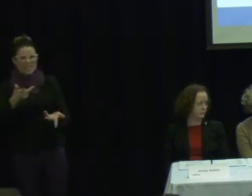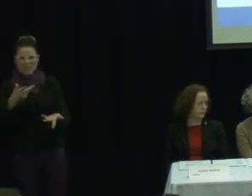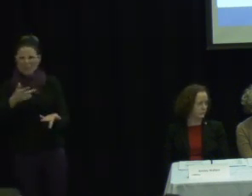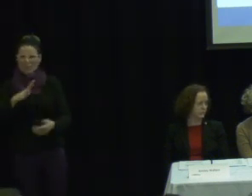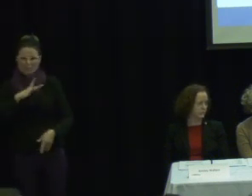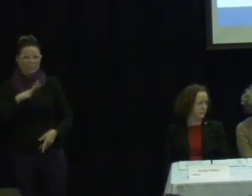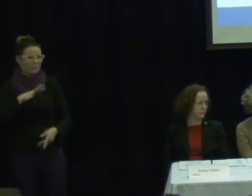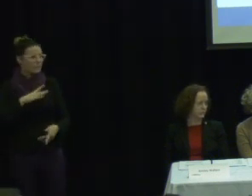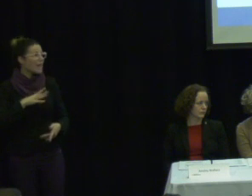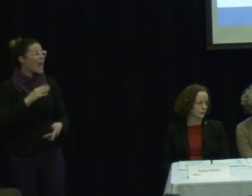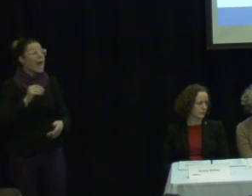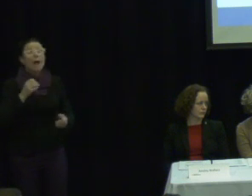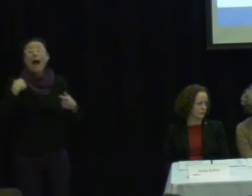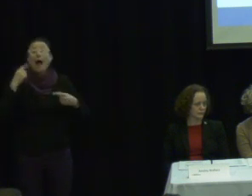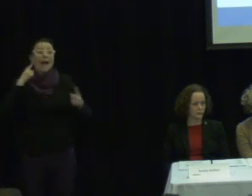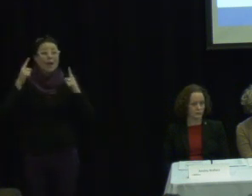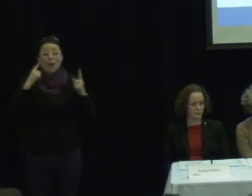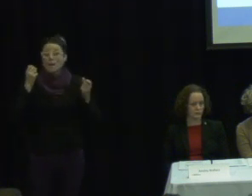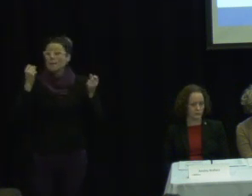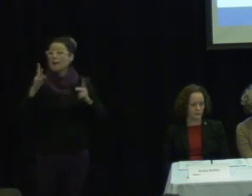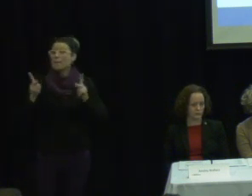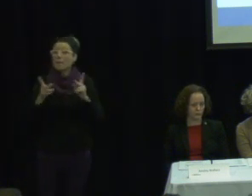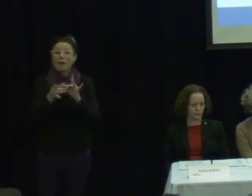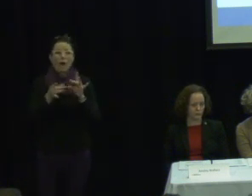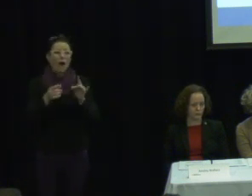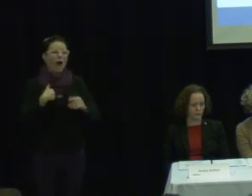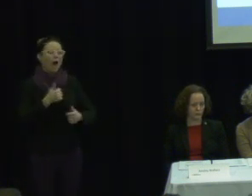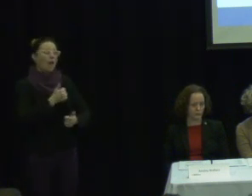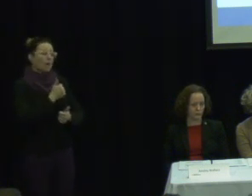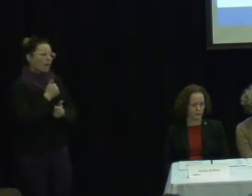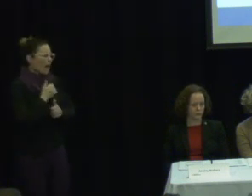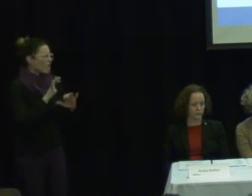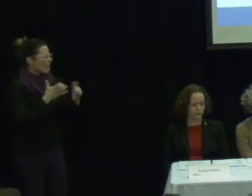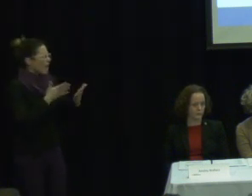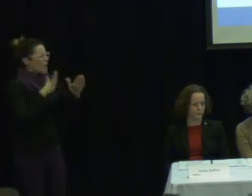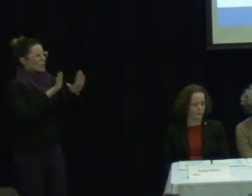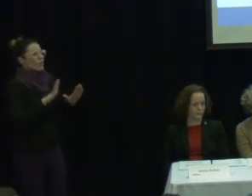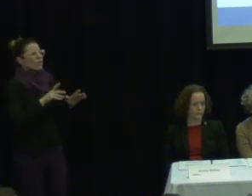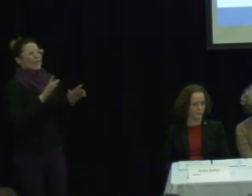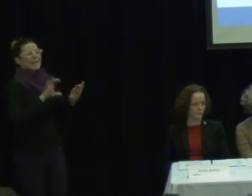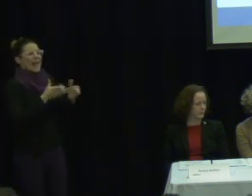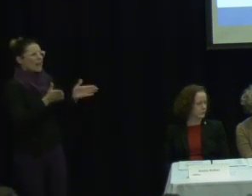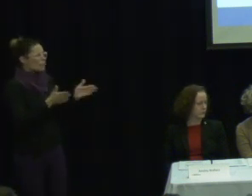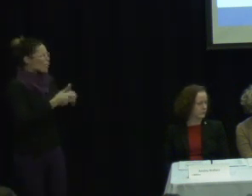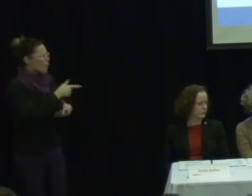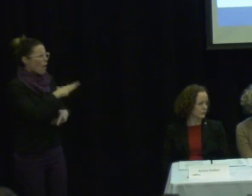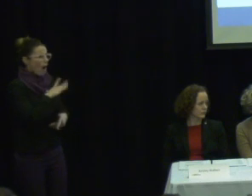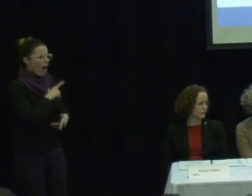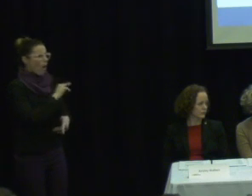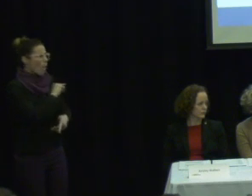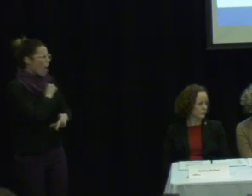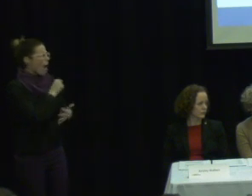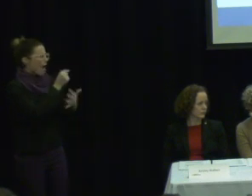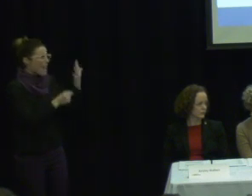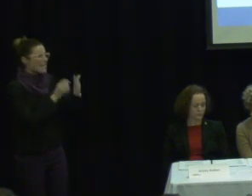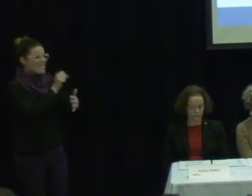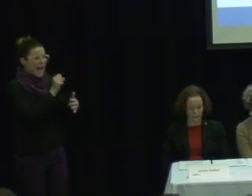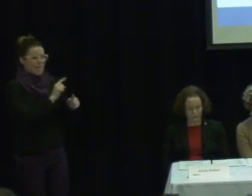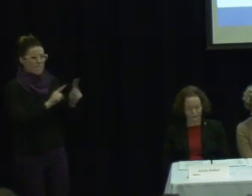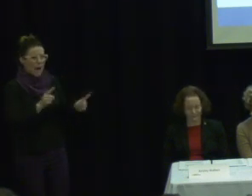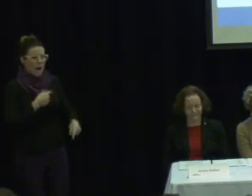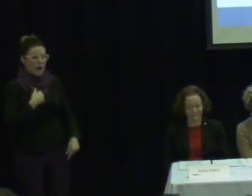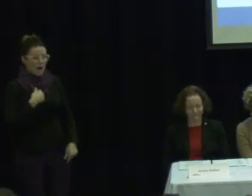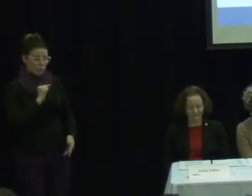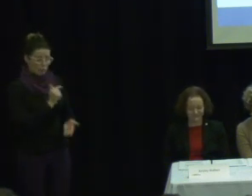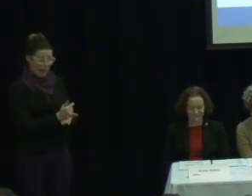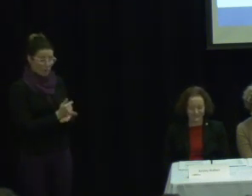in the classroom, but I have to get a job when I leave. My parents are not giving me a trust fund, at least that I know of, and I'm